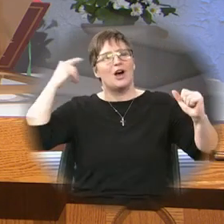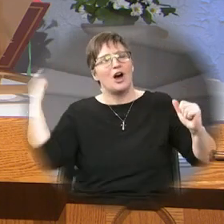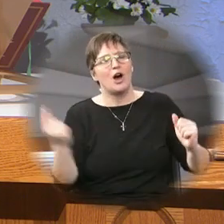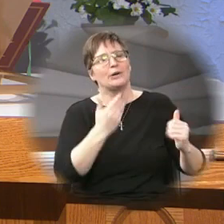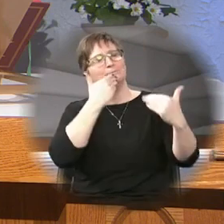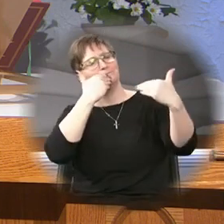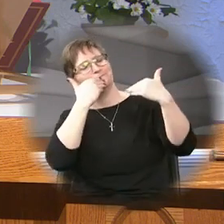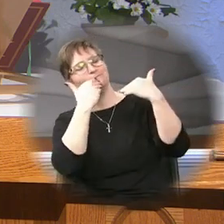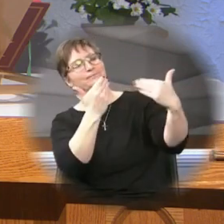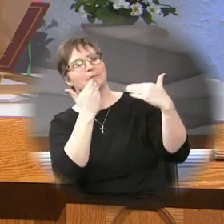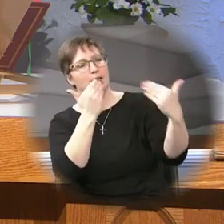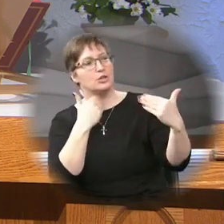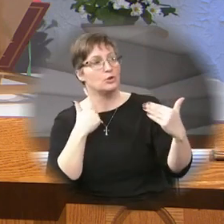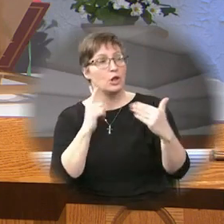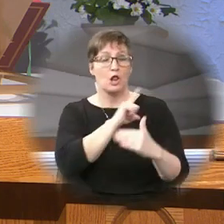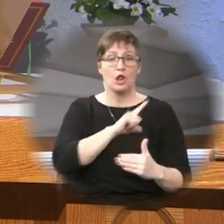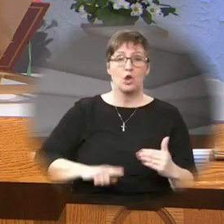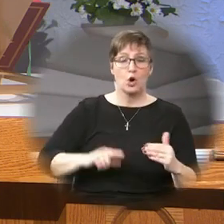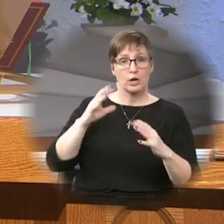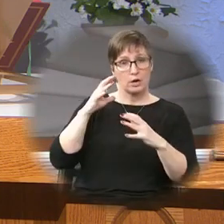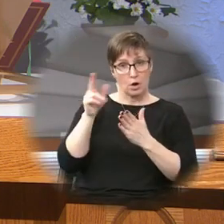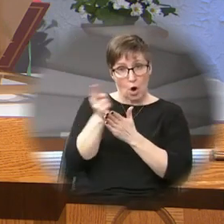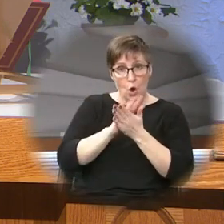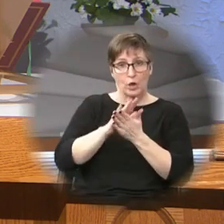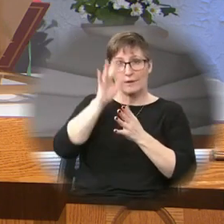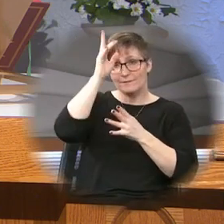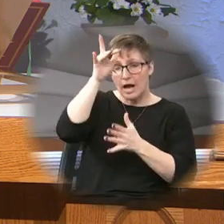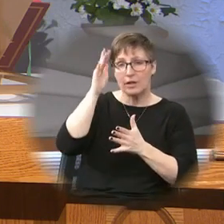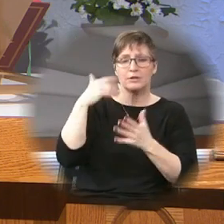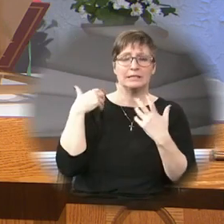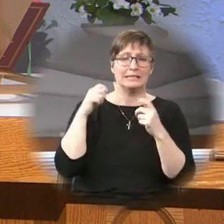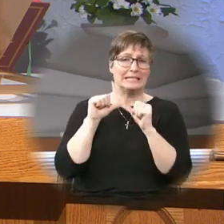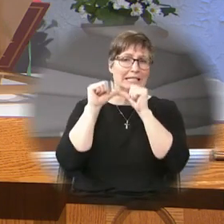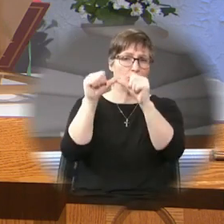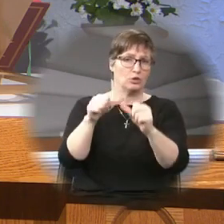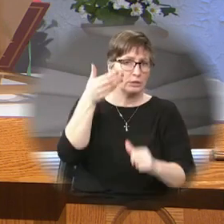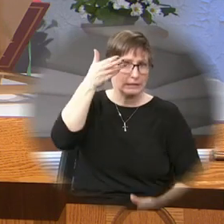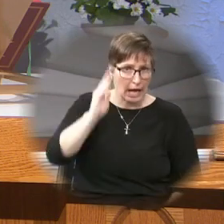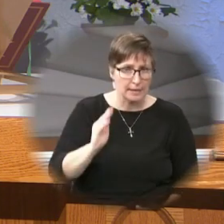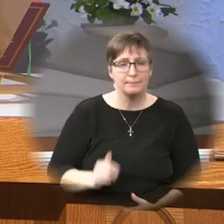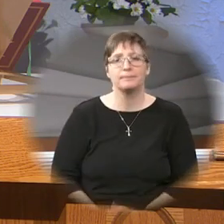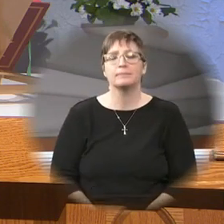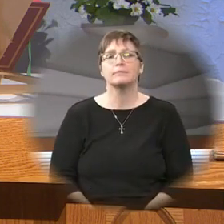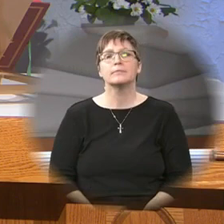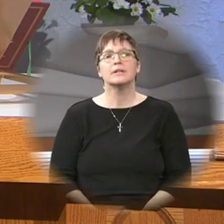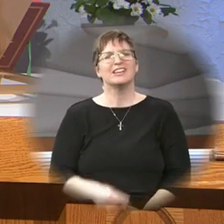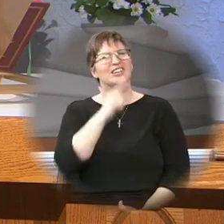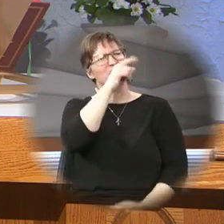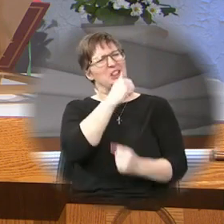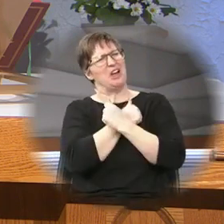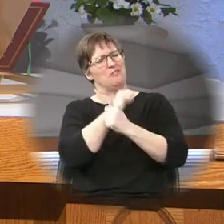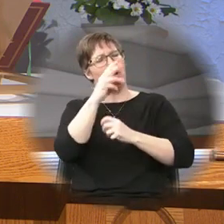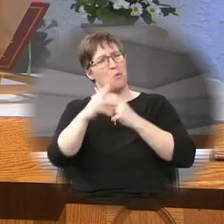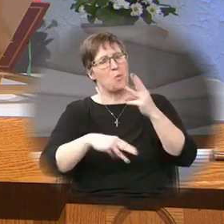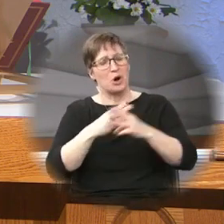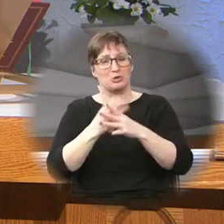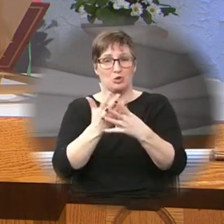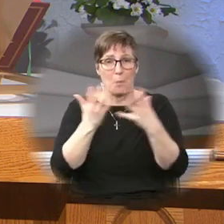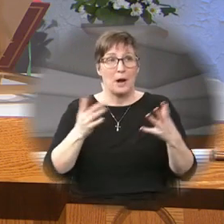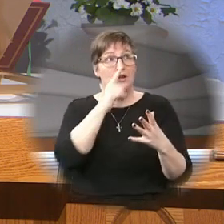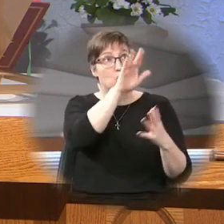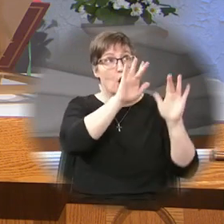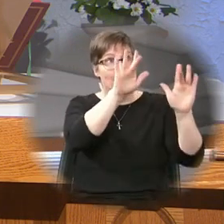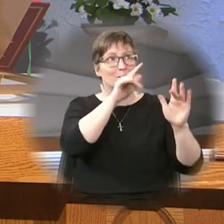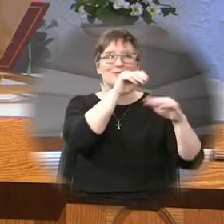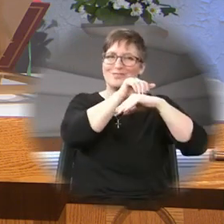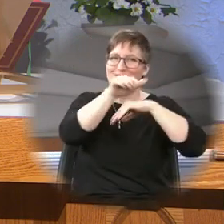and everywhere to give you thanks, Lord, Holy Father, Almighty and Eternal God. For you so loved the world that in your mercy you